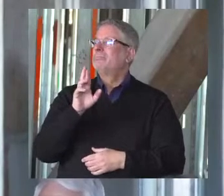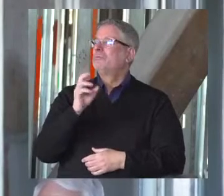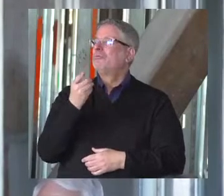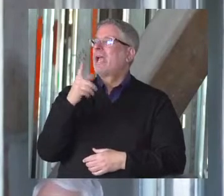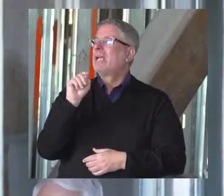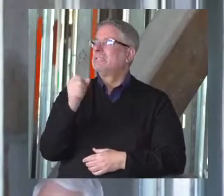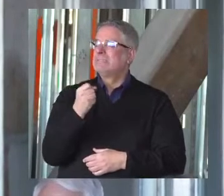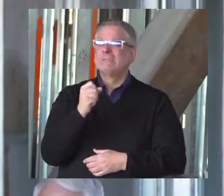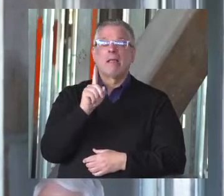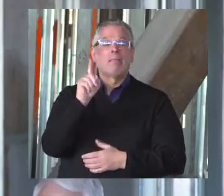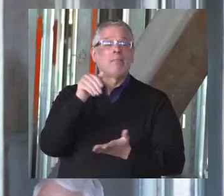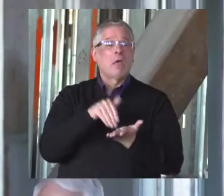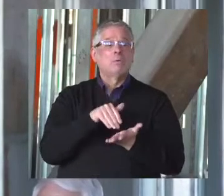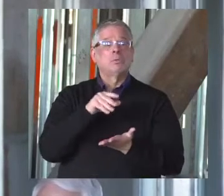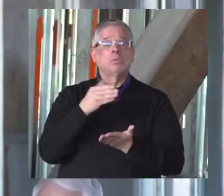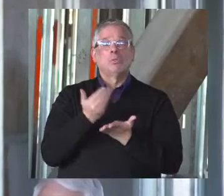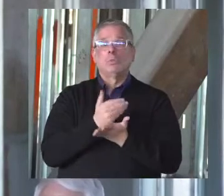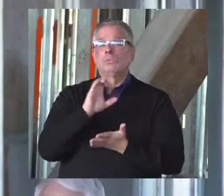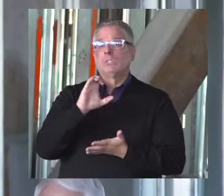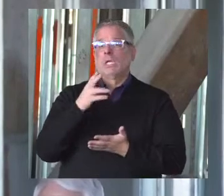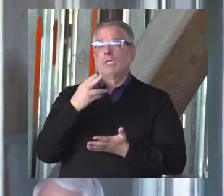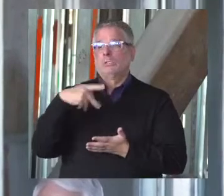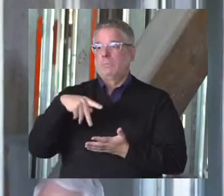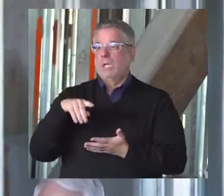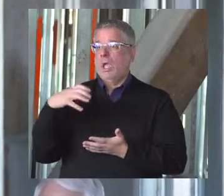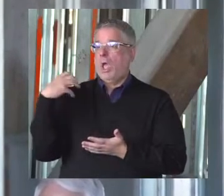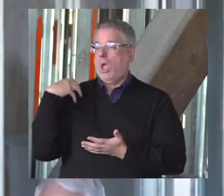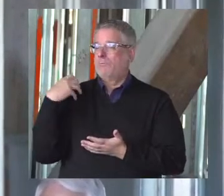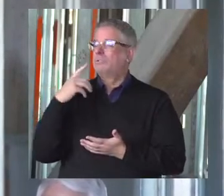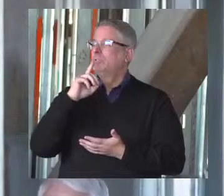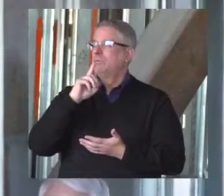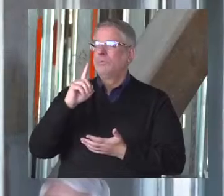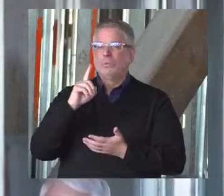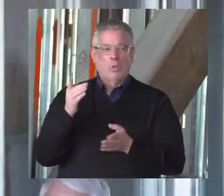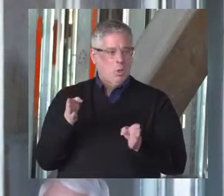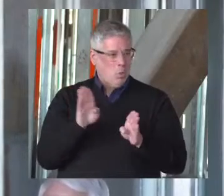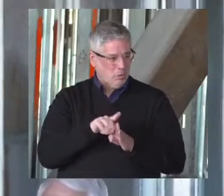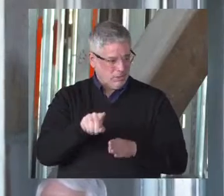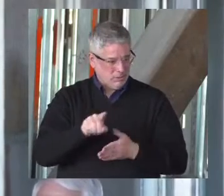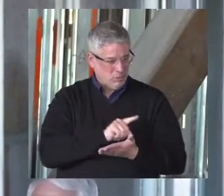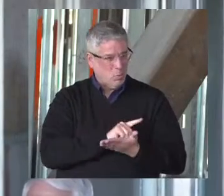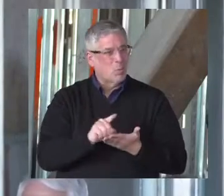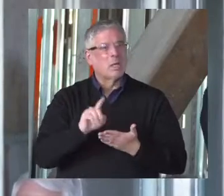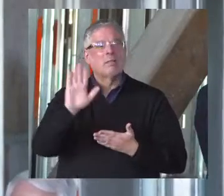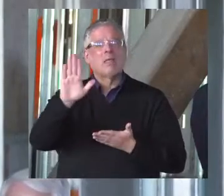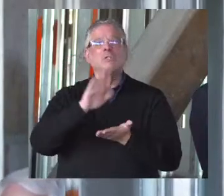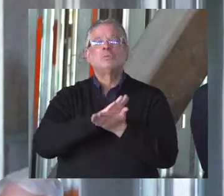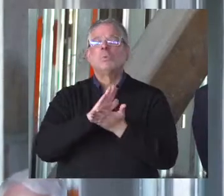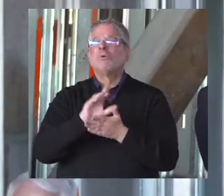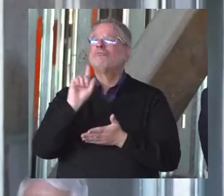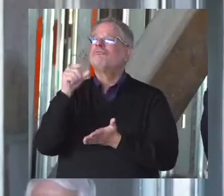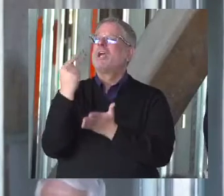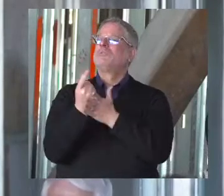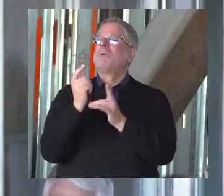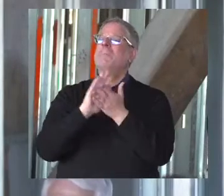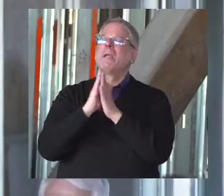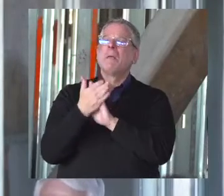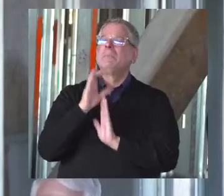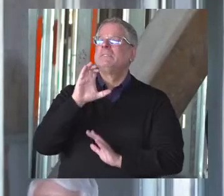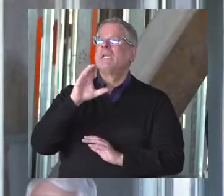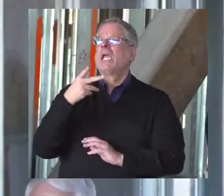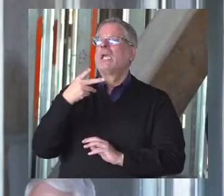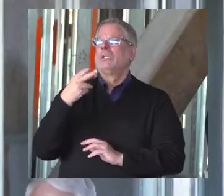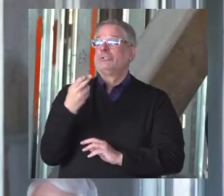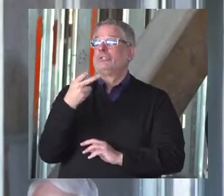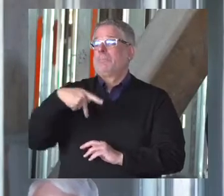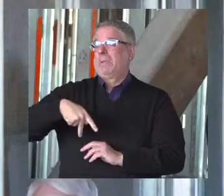1,000 new CHP officers. In fact, we have a new academy class closing, I think, just this week, another 100 folks that will be coming out. We've